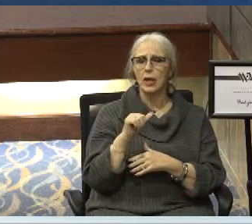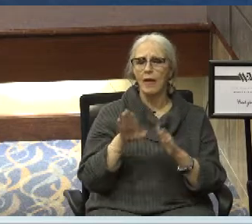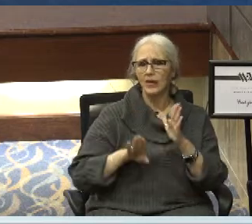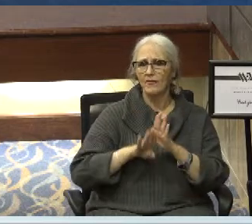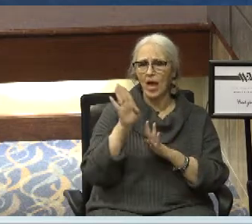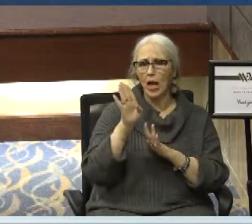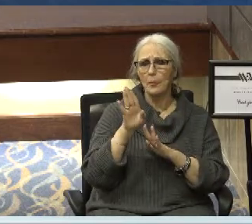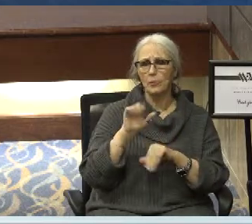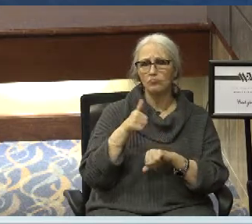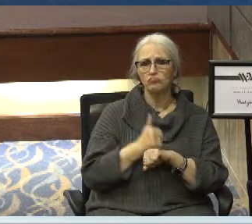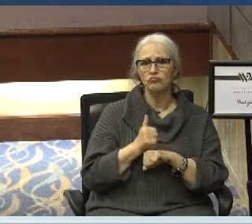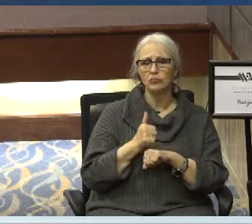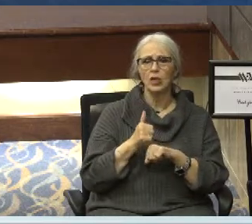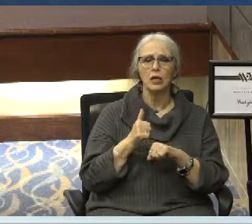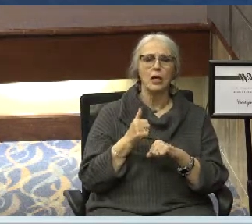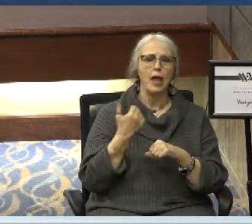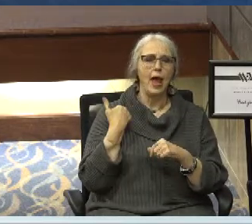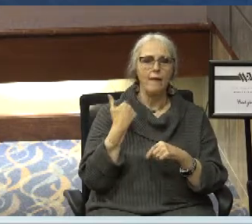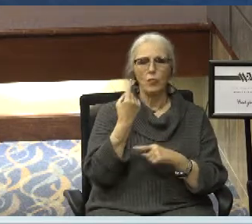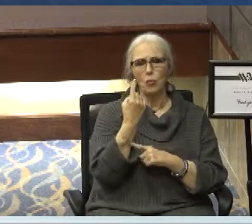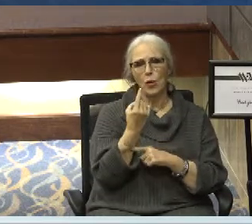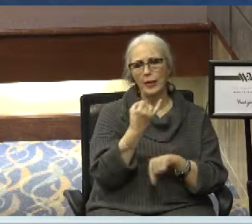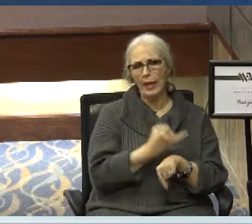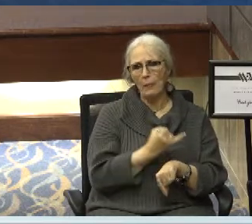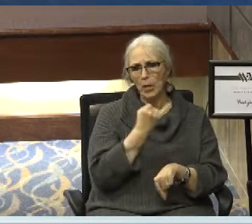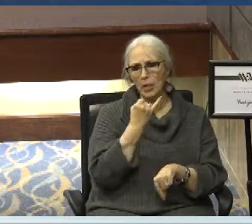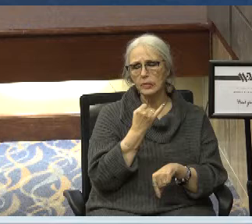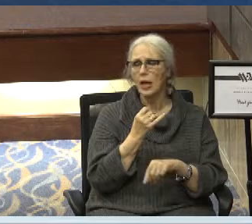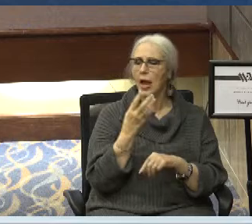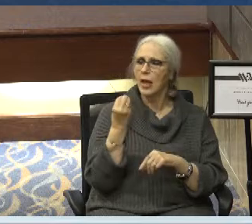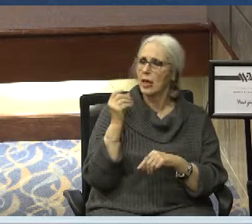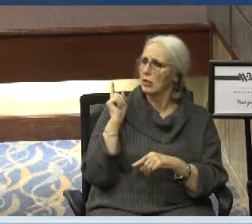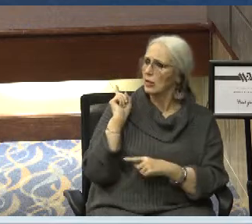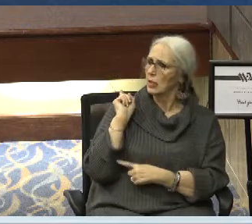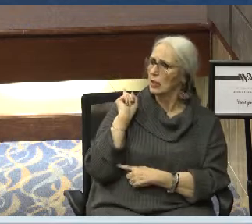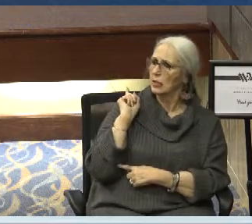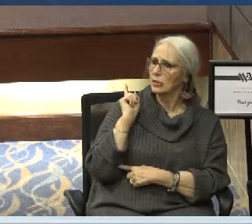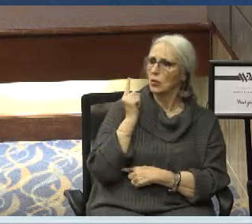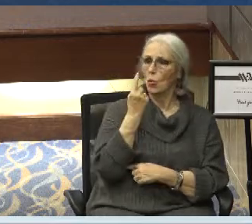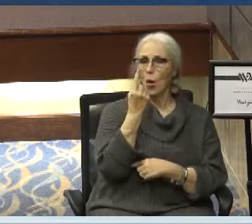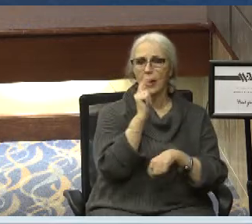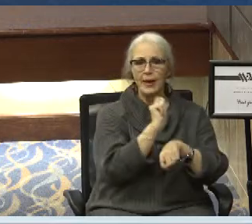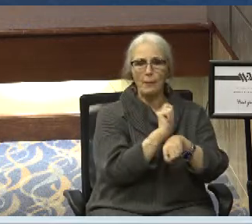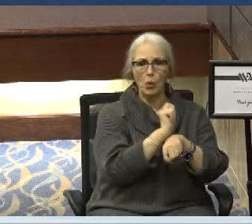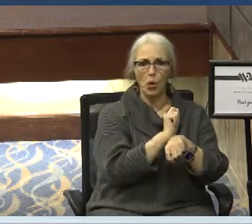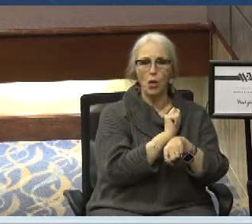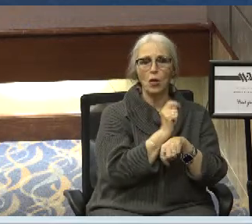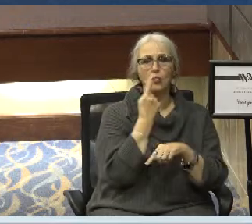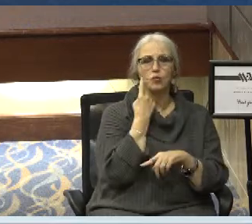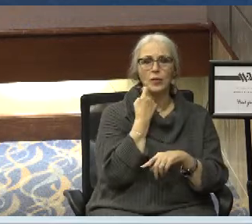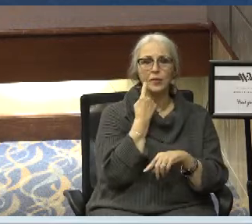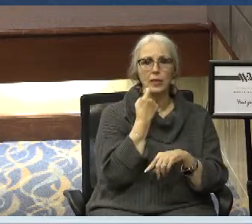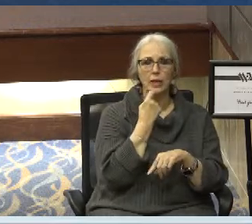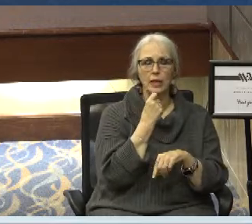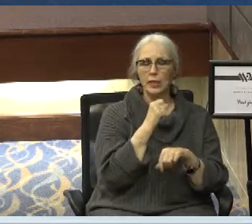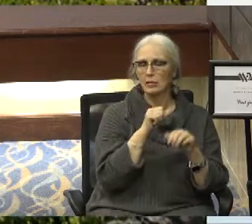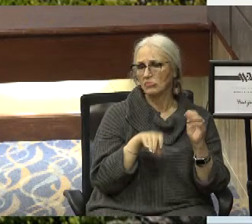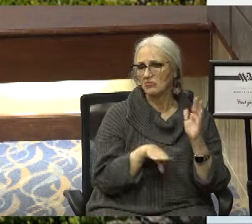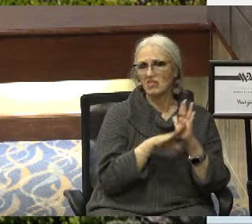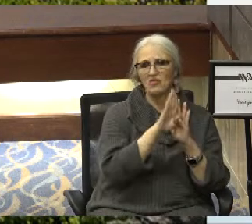that consolidated campus look. This is one in Temple that was recently